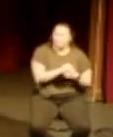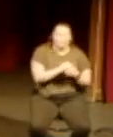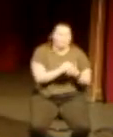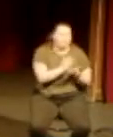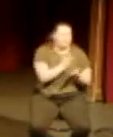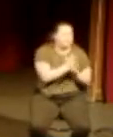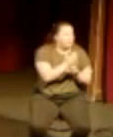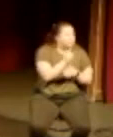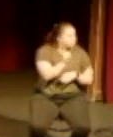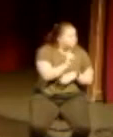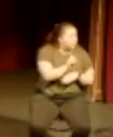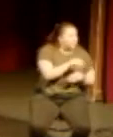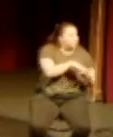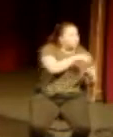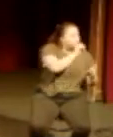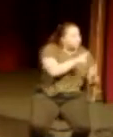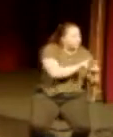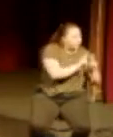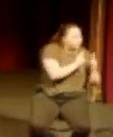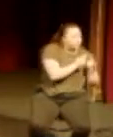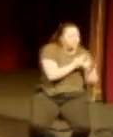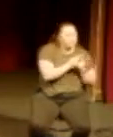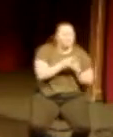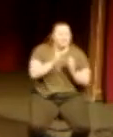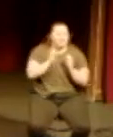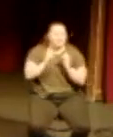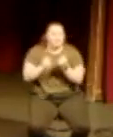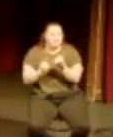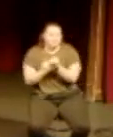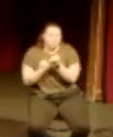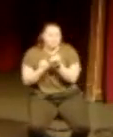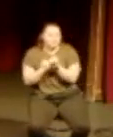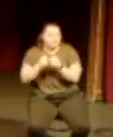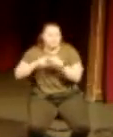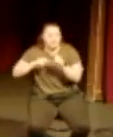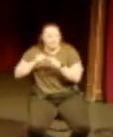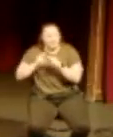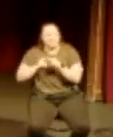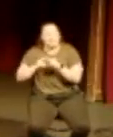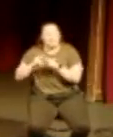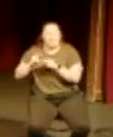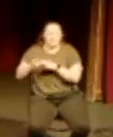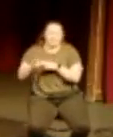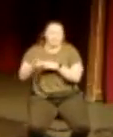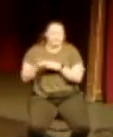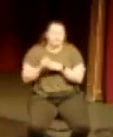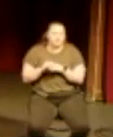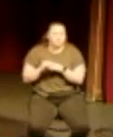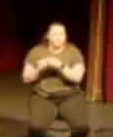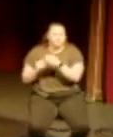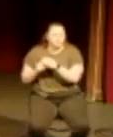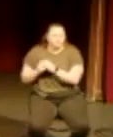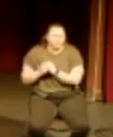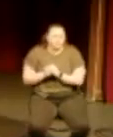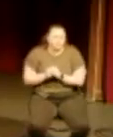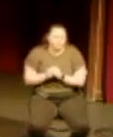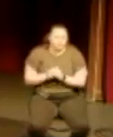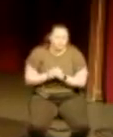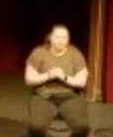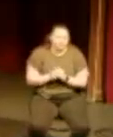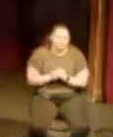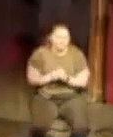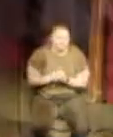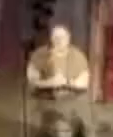and Educational Support Services Building and right up to the University Center. And then I'll have some still shots after that to talk about.